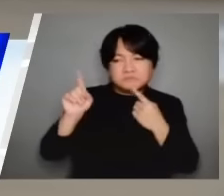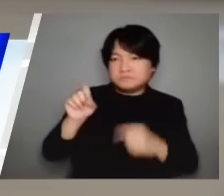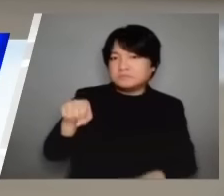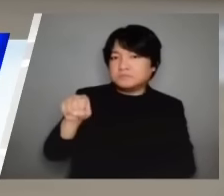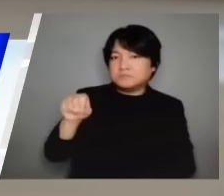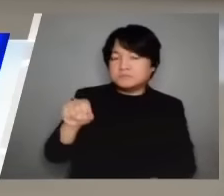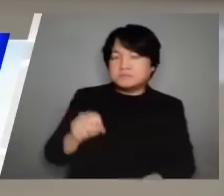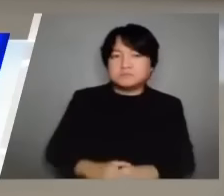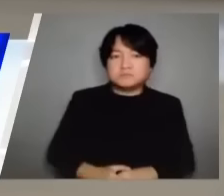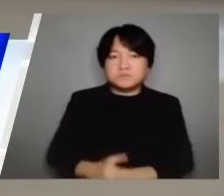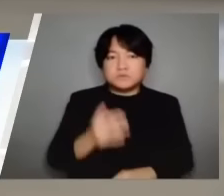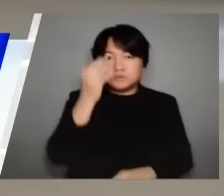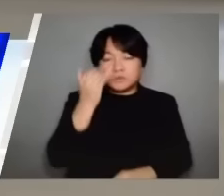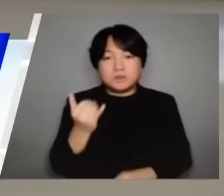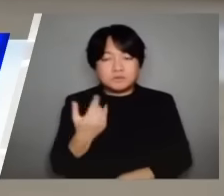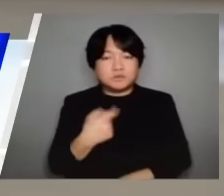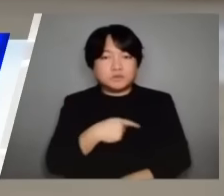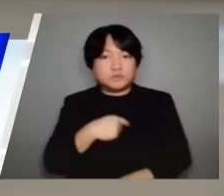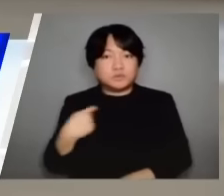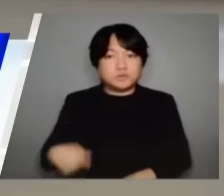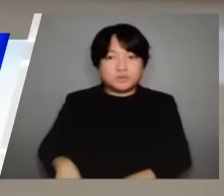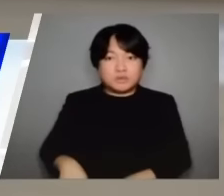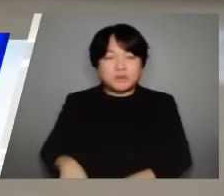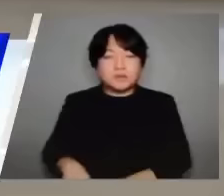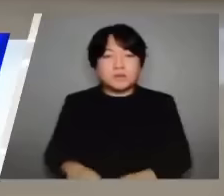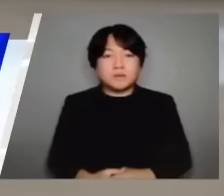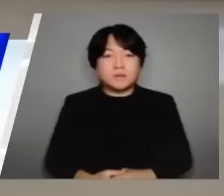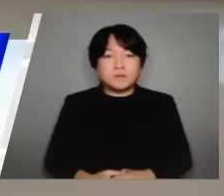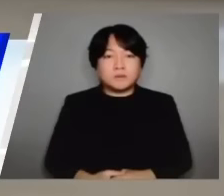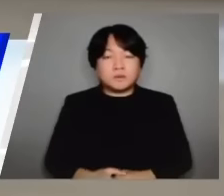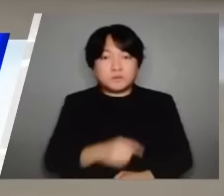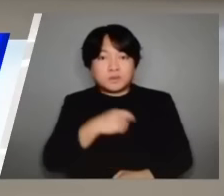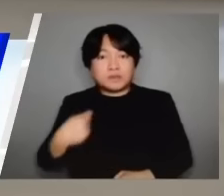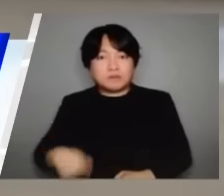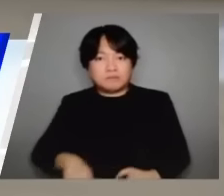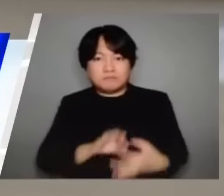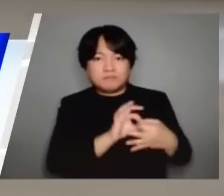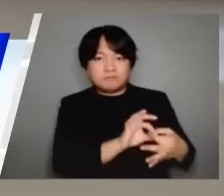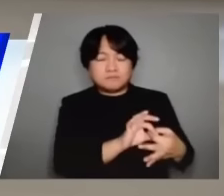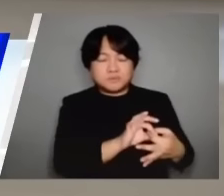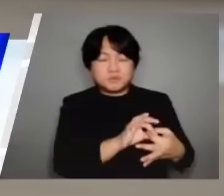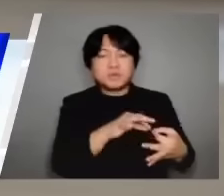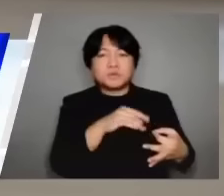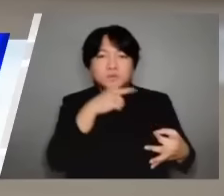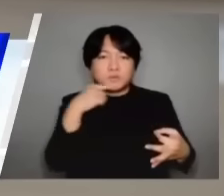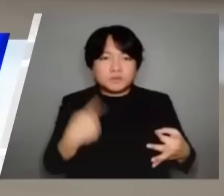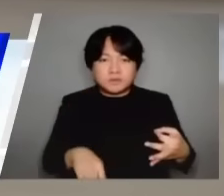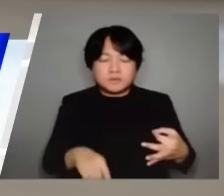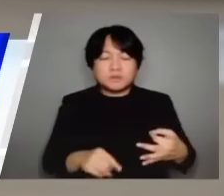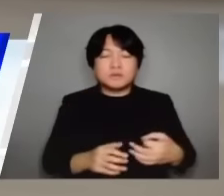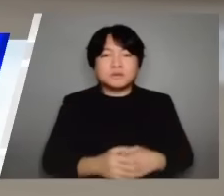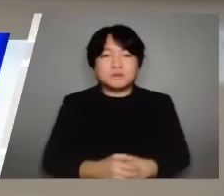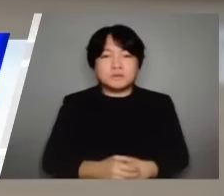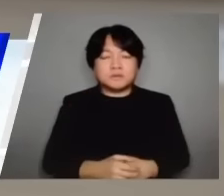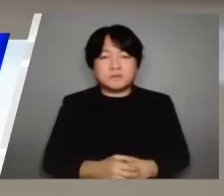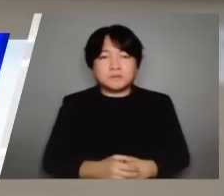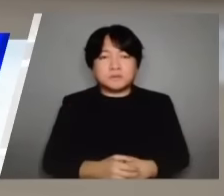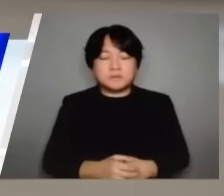it's a pity that China joined it to Russia and now helps them to